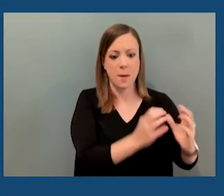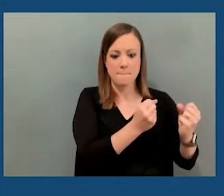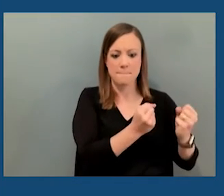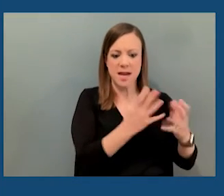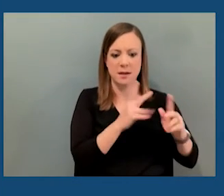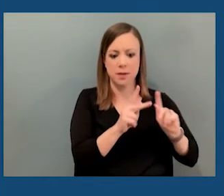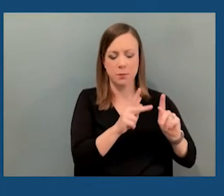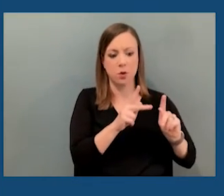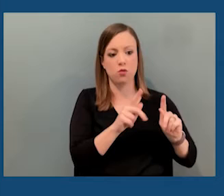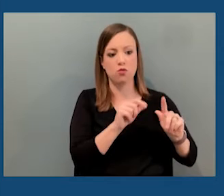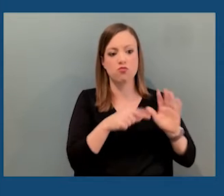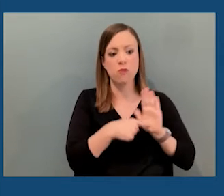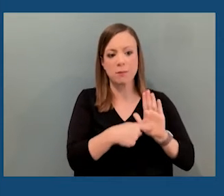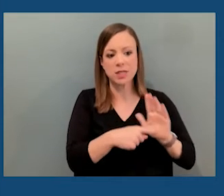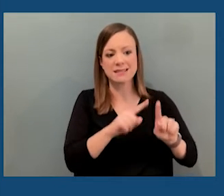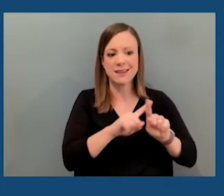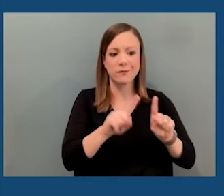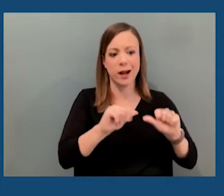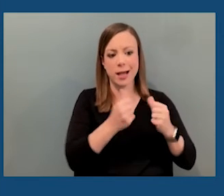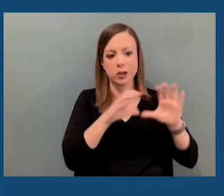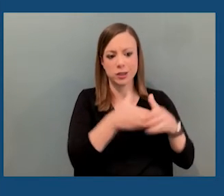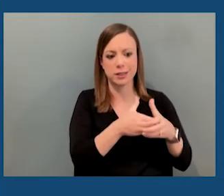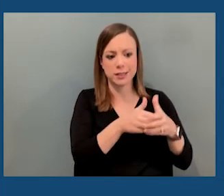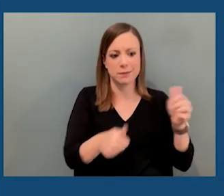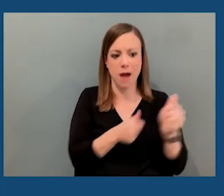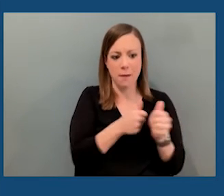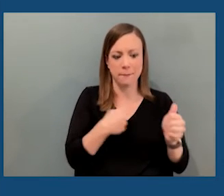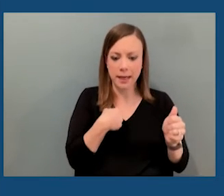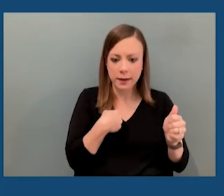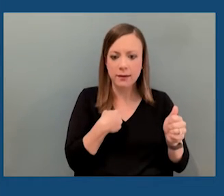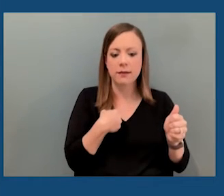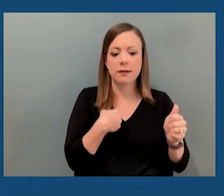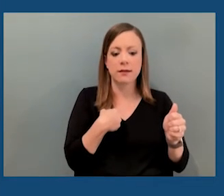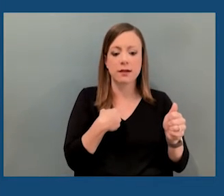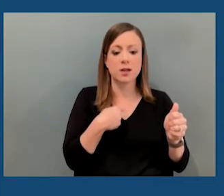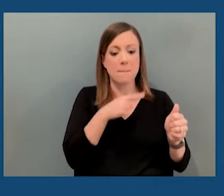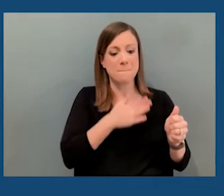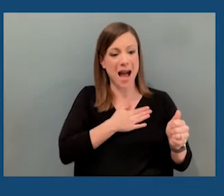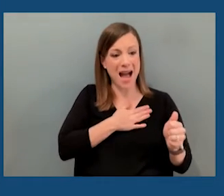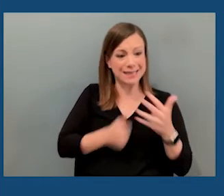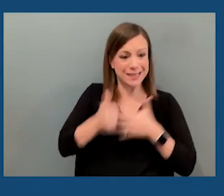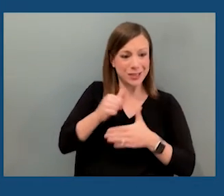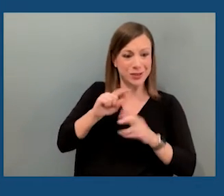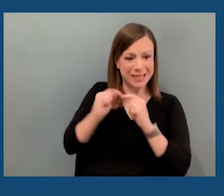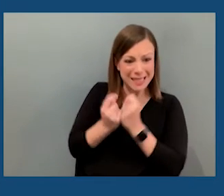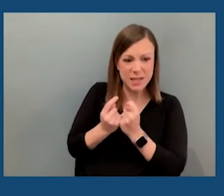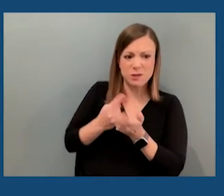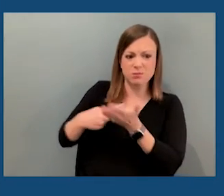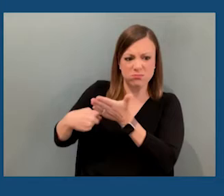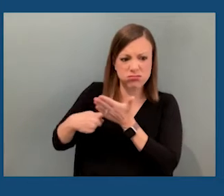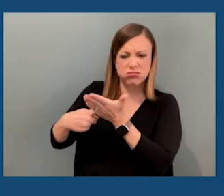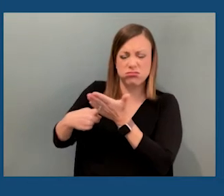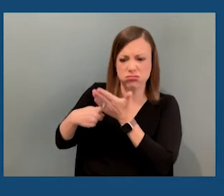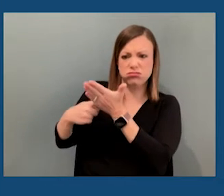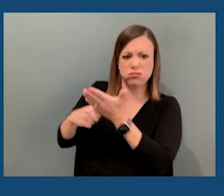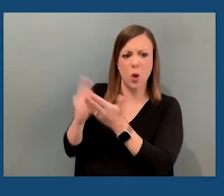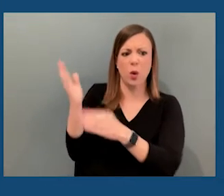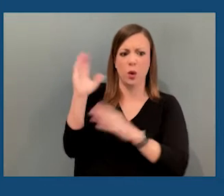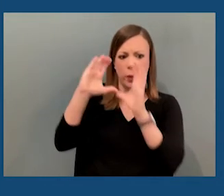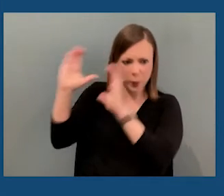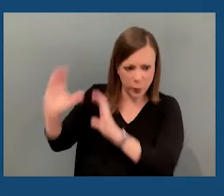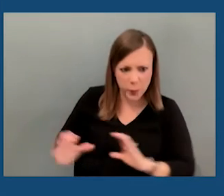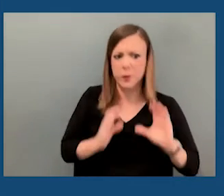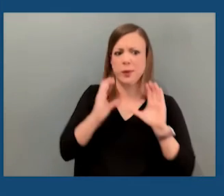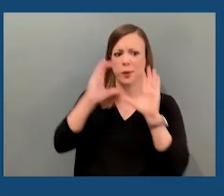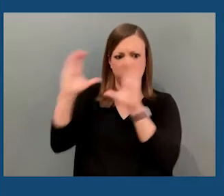senior team who endured the long, arduous nights, mornings, breakfasts, dinners,